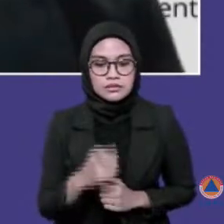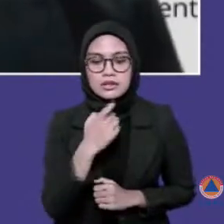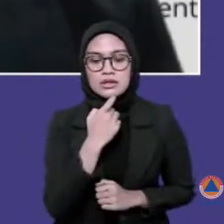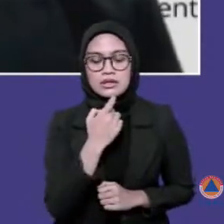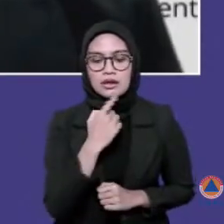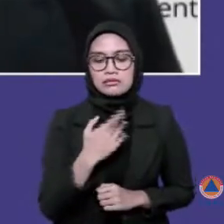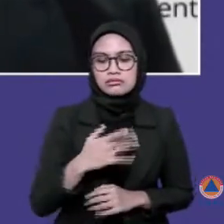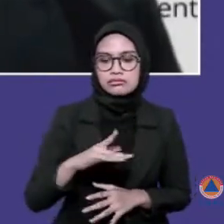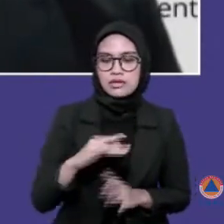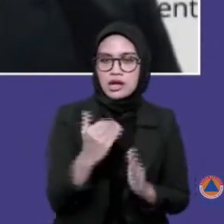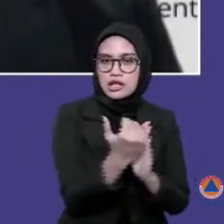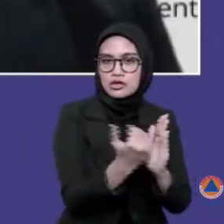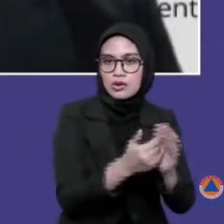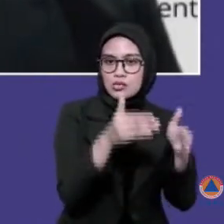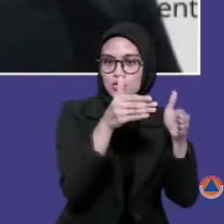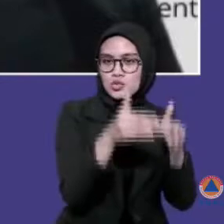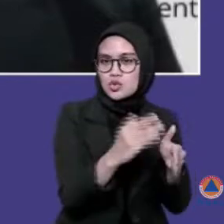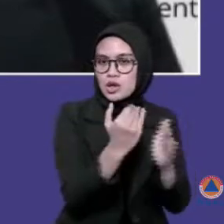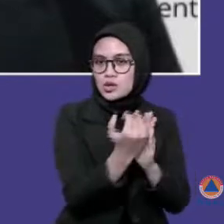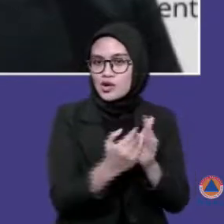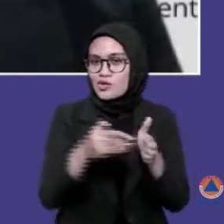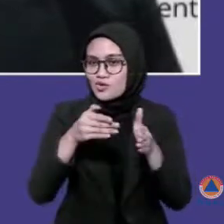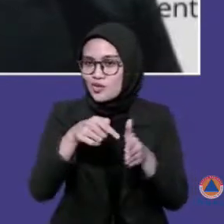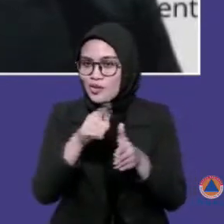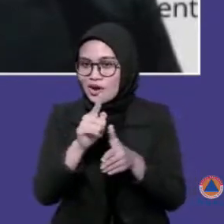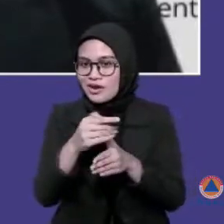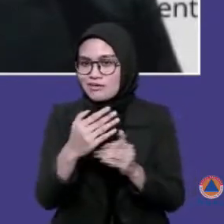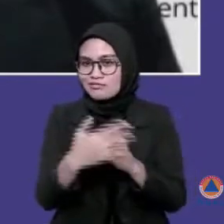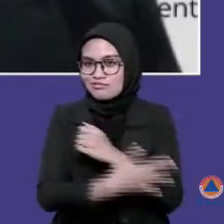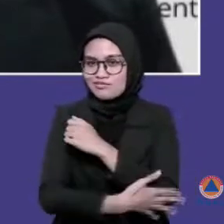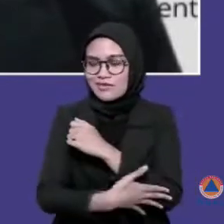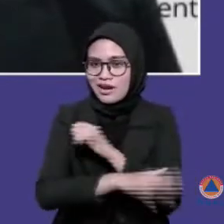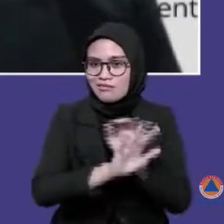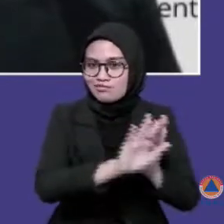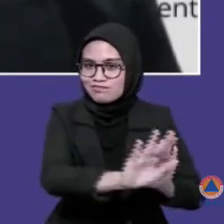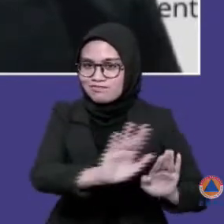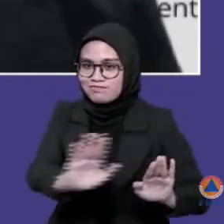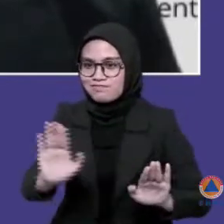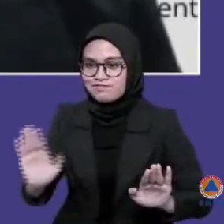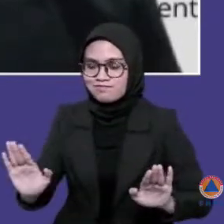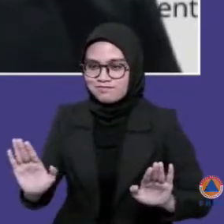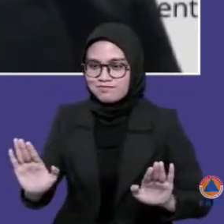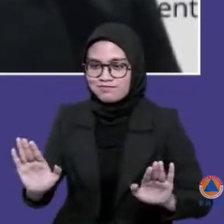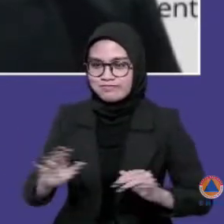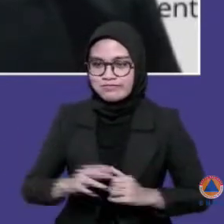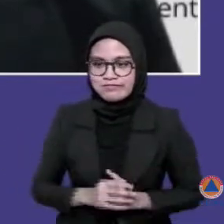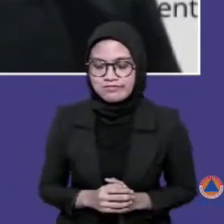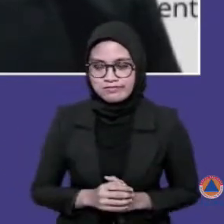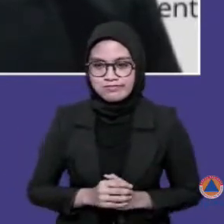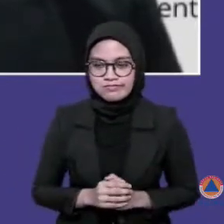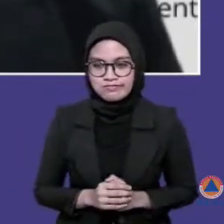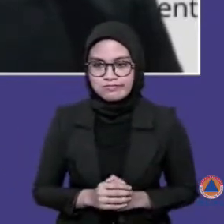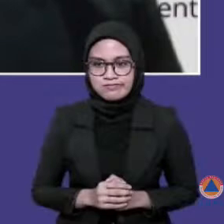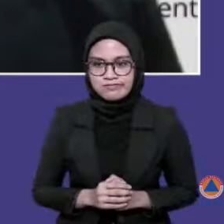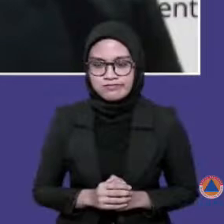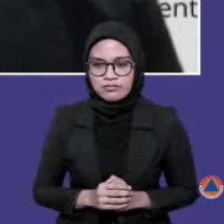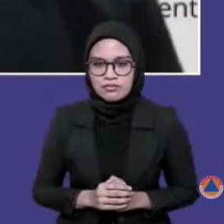restrictions to level 3 in some areas had been cancelled. Is that not the